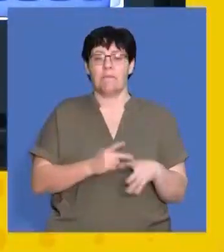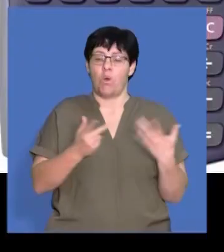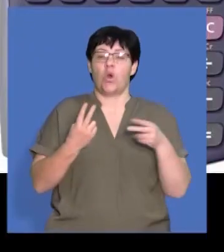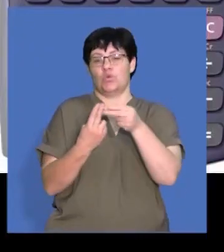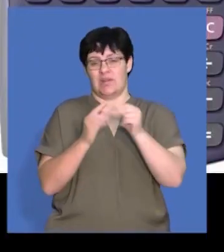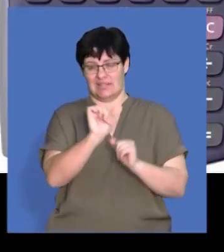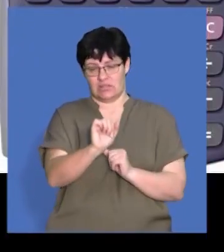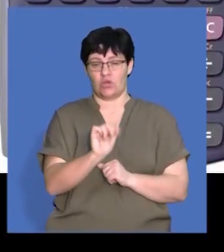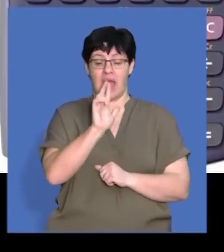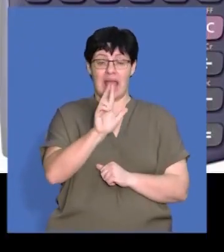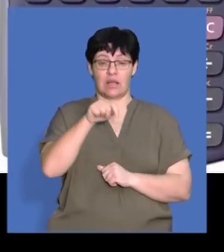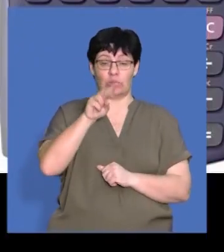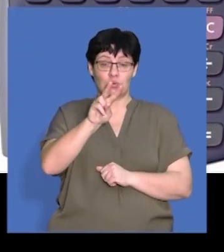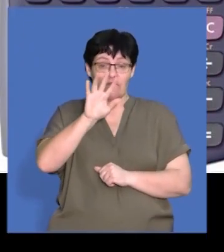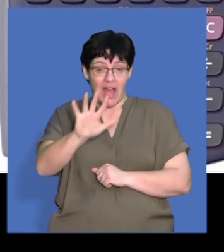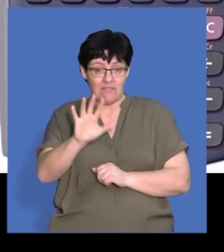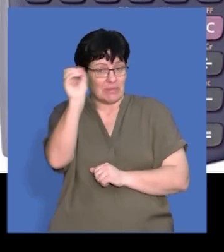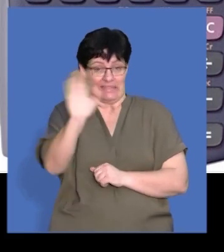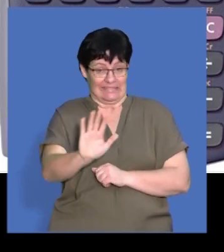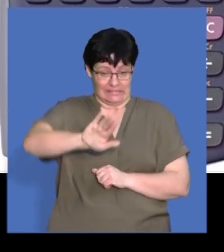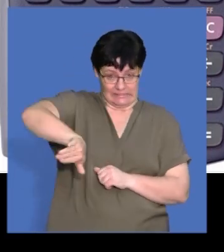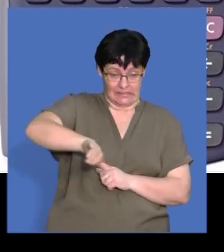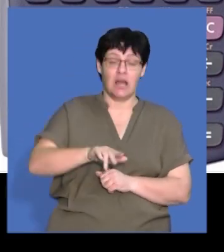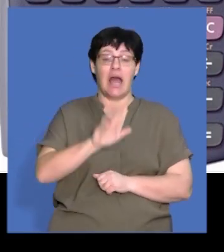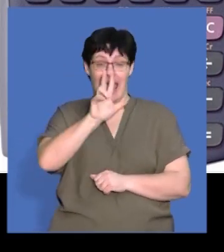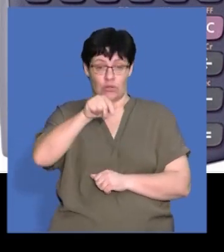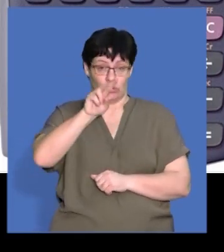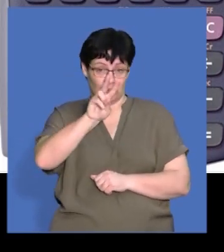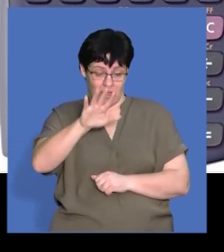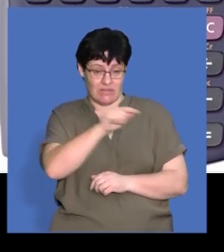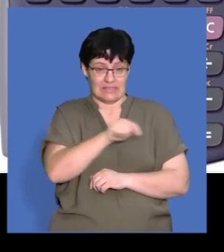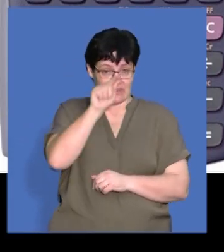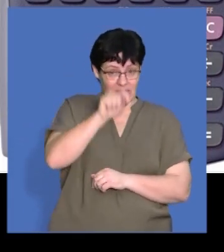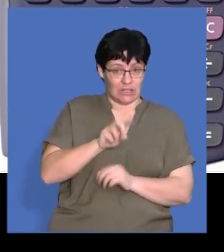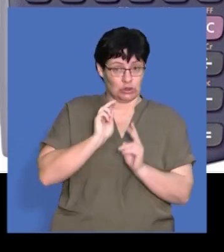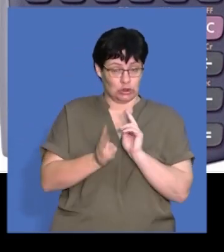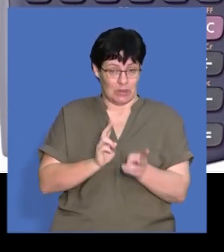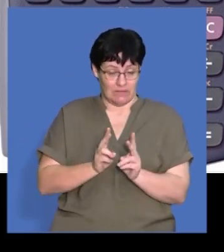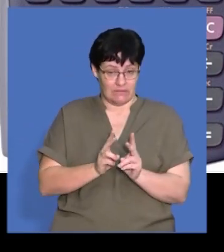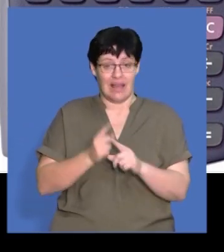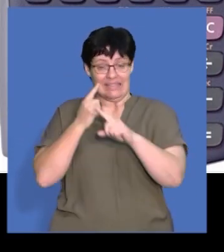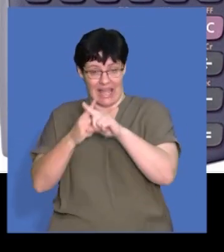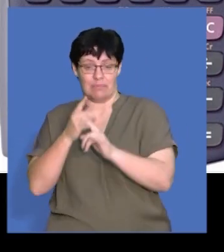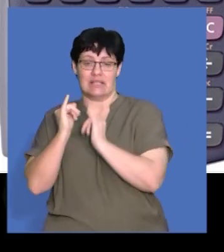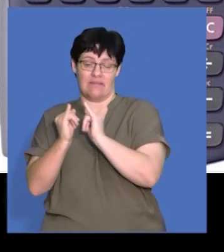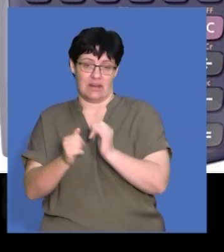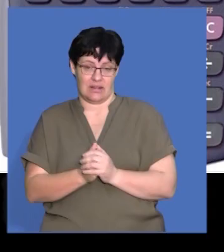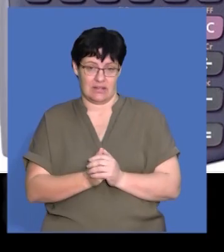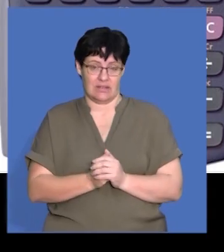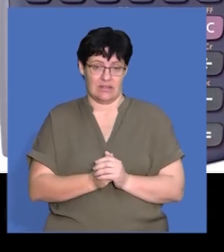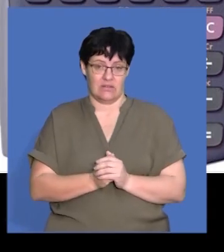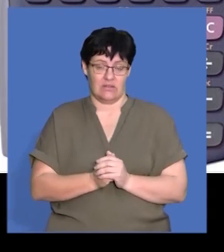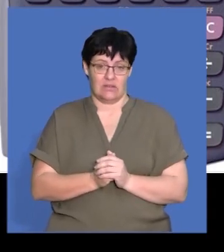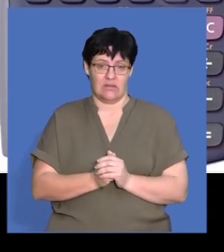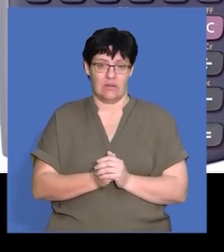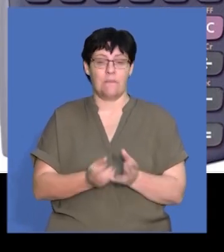unit. So my 8.25, I'm going to divide that by 12, and I'm going to times it by 11.